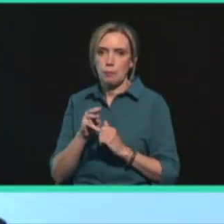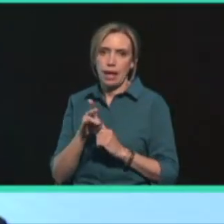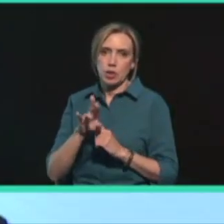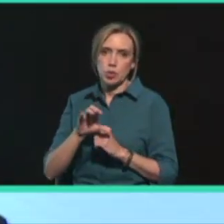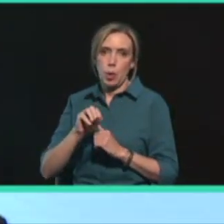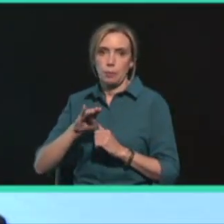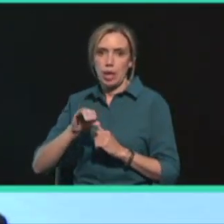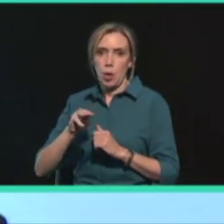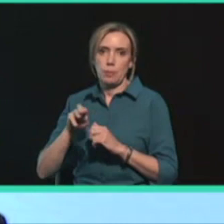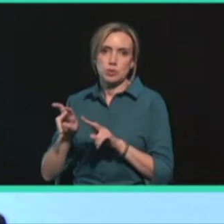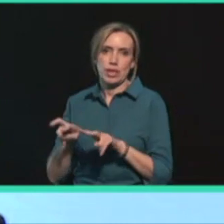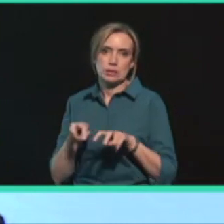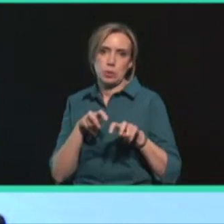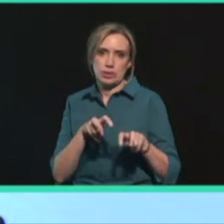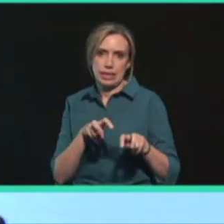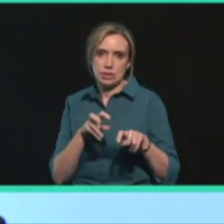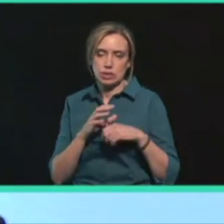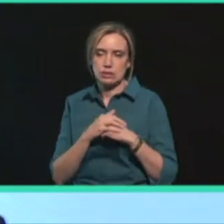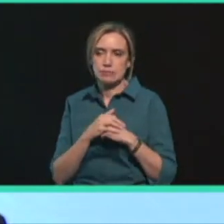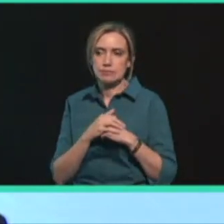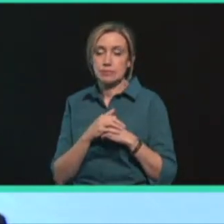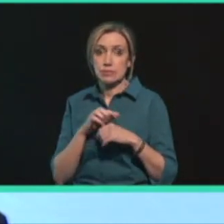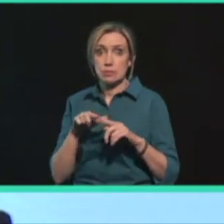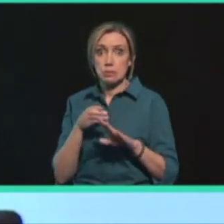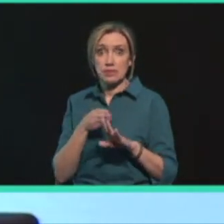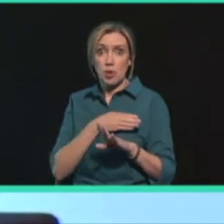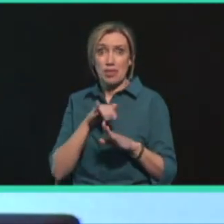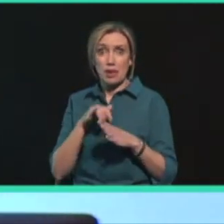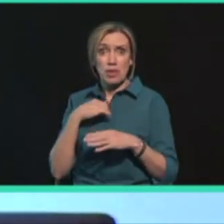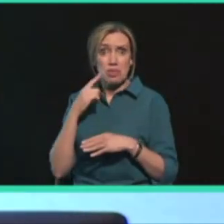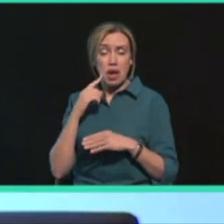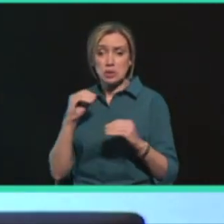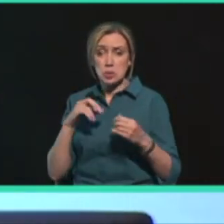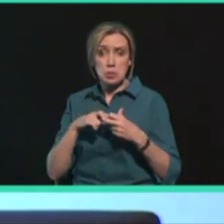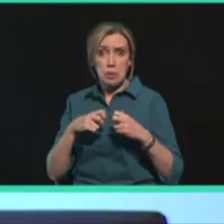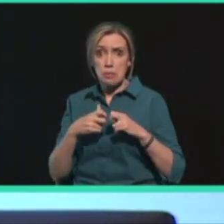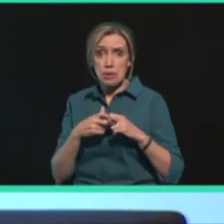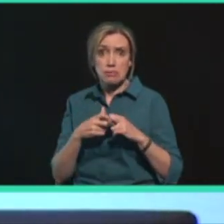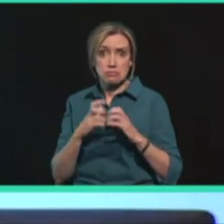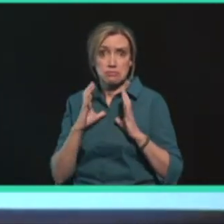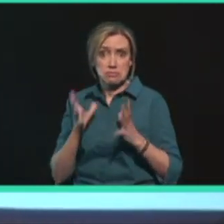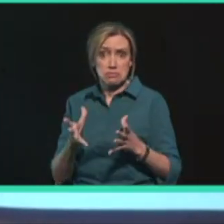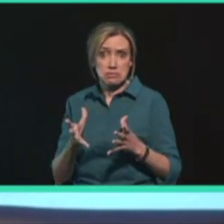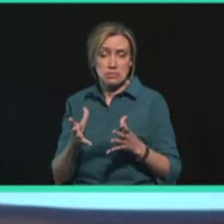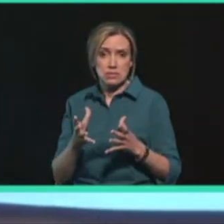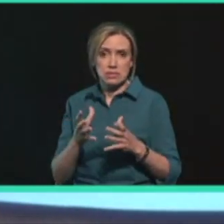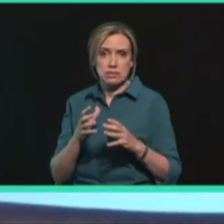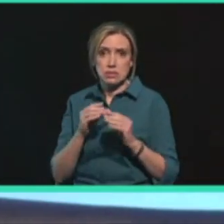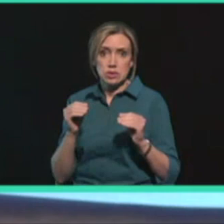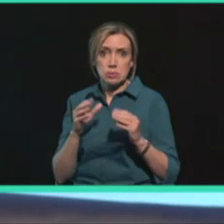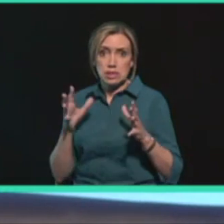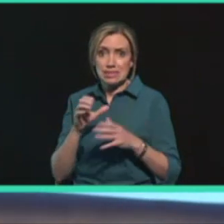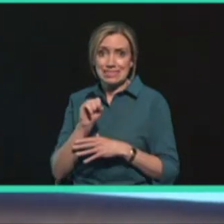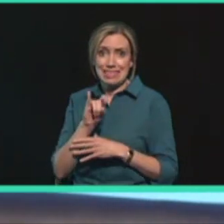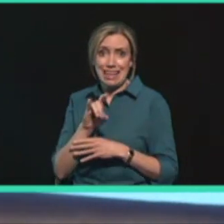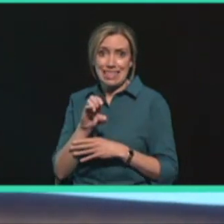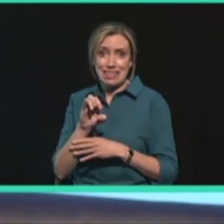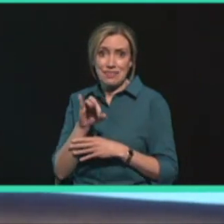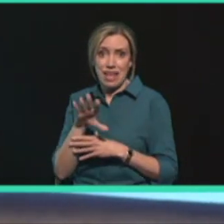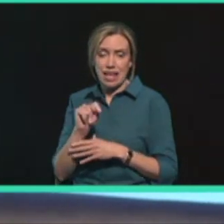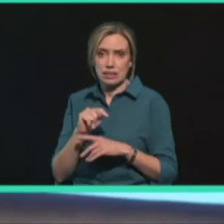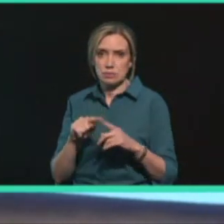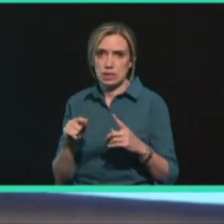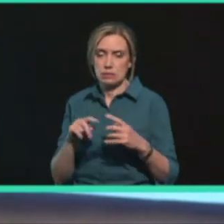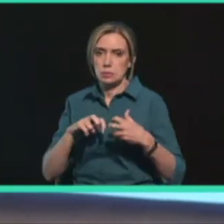transplantation. But before that, we thought FMT was not a problem without having much side effects. But the problem